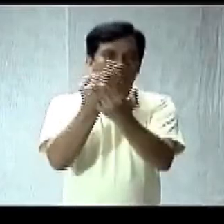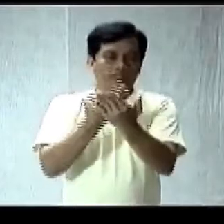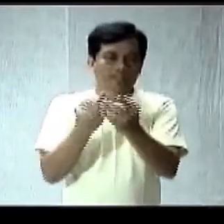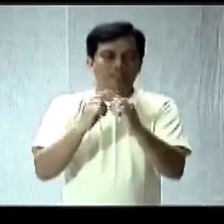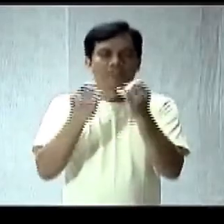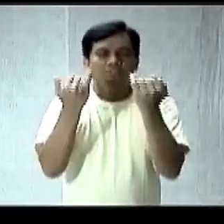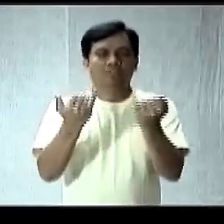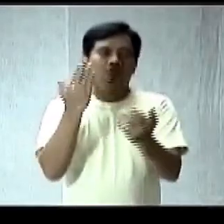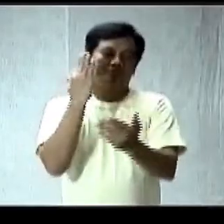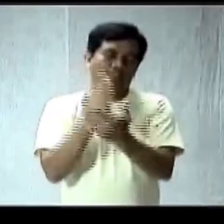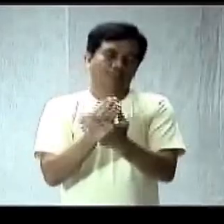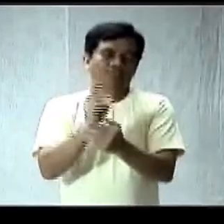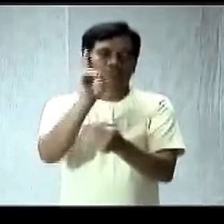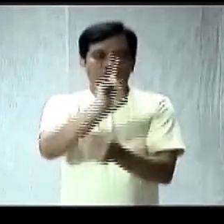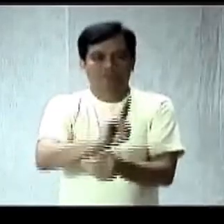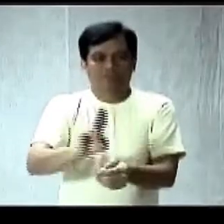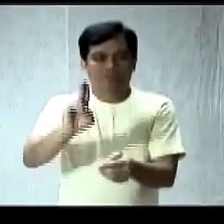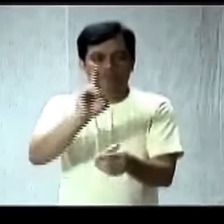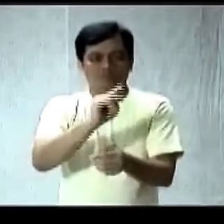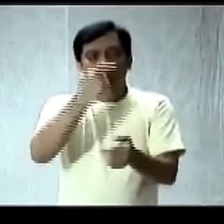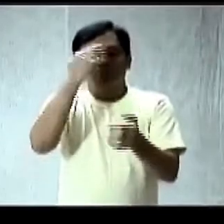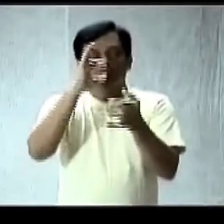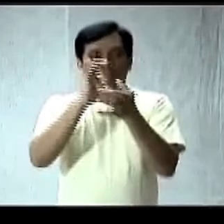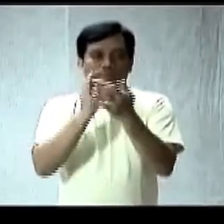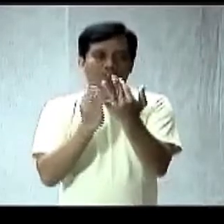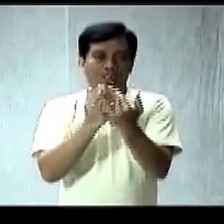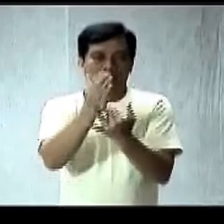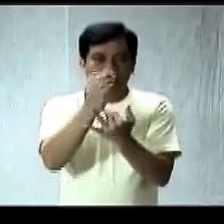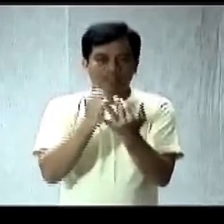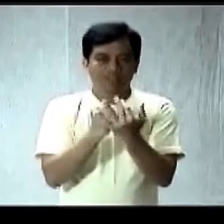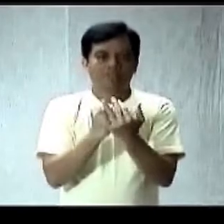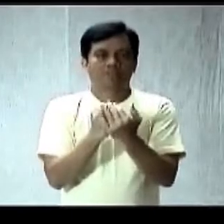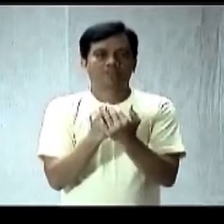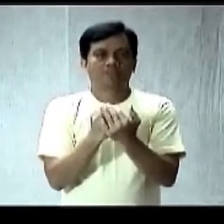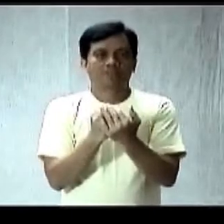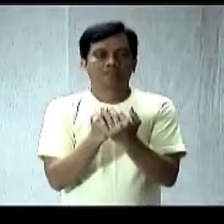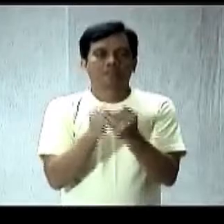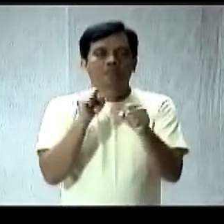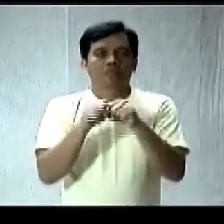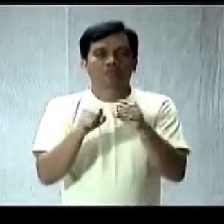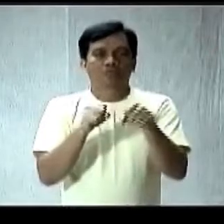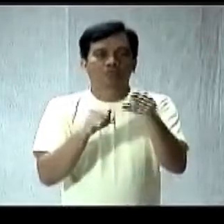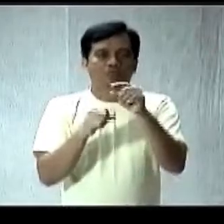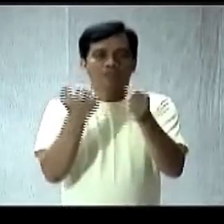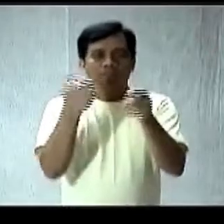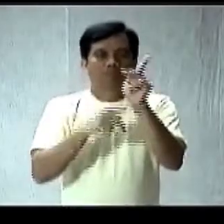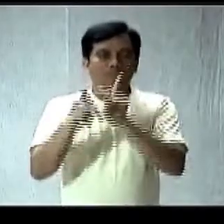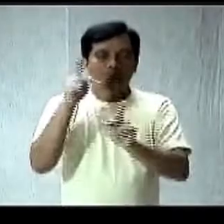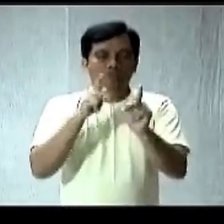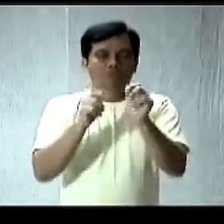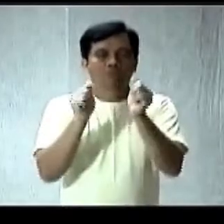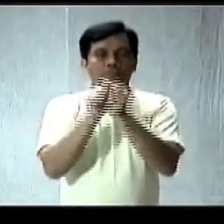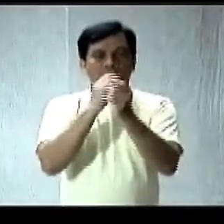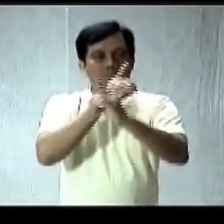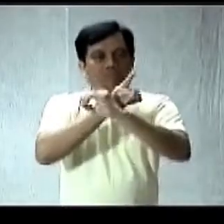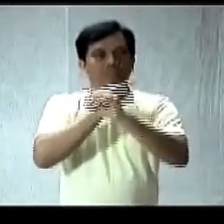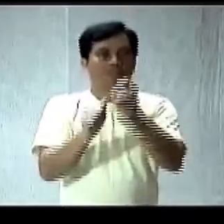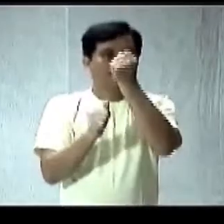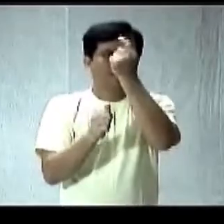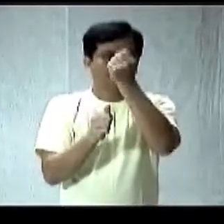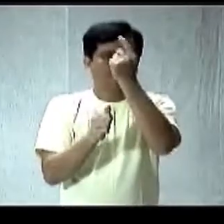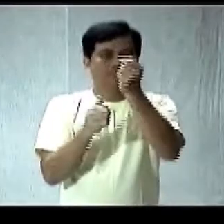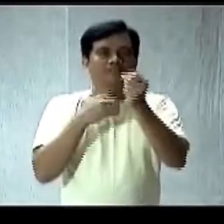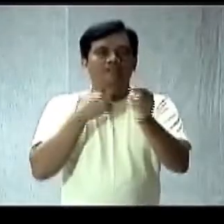but now I stopped using it primarily because of accessibility, in order for those other people with disability